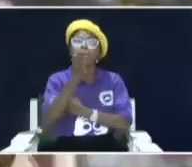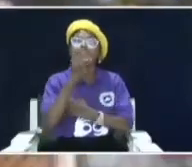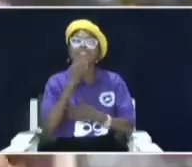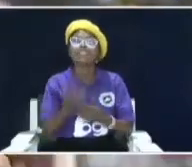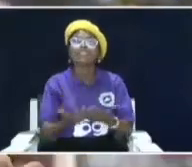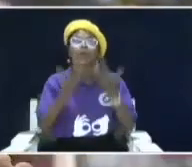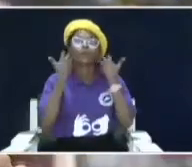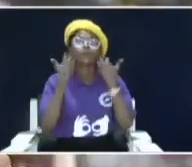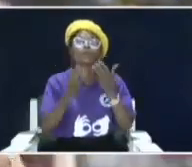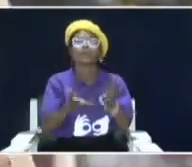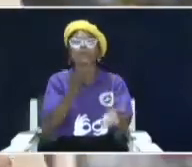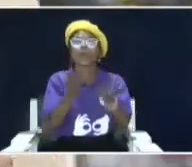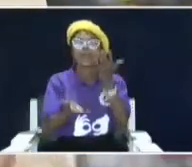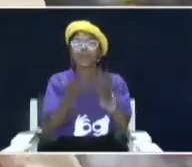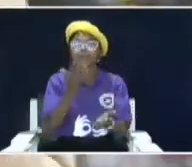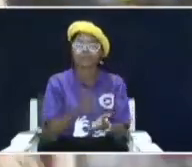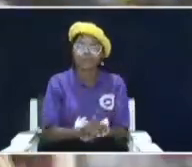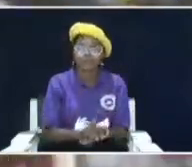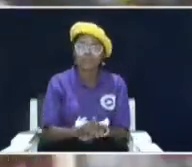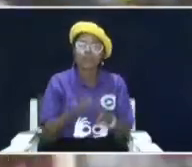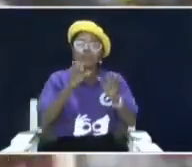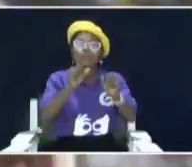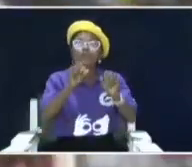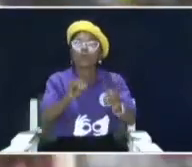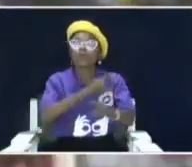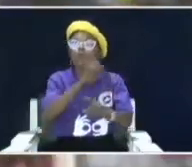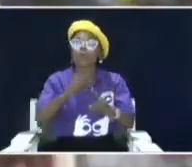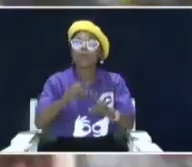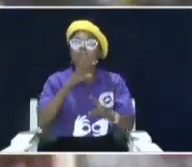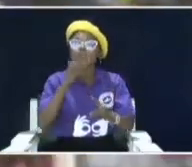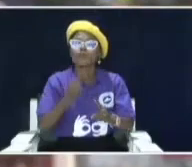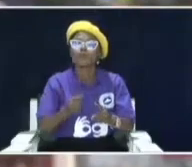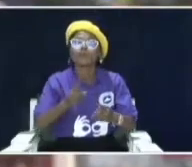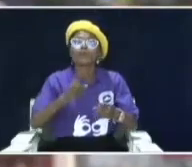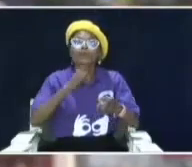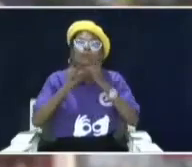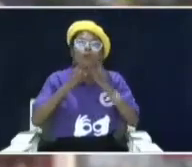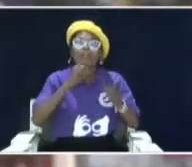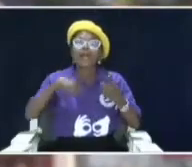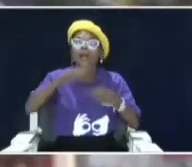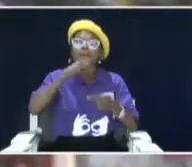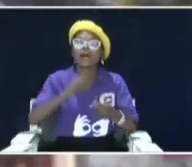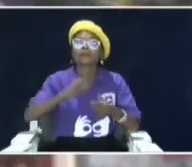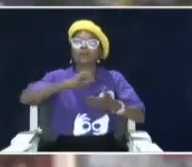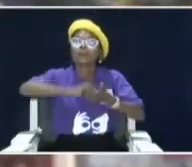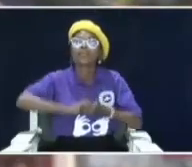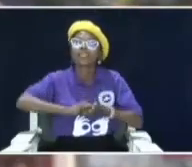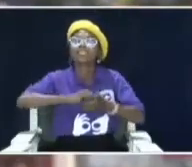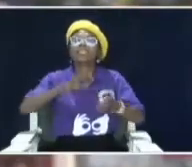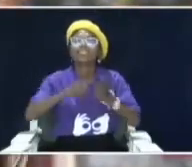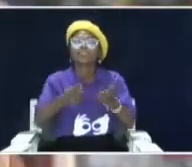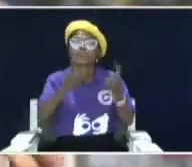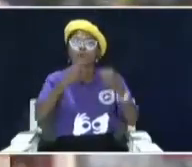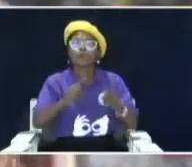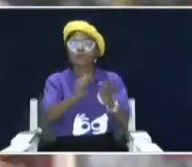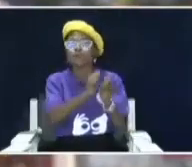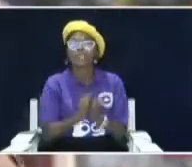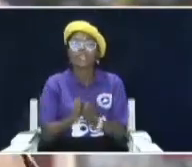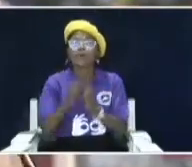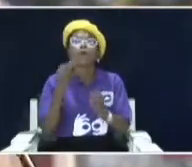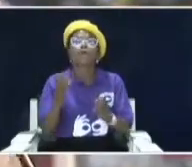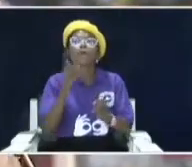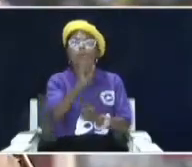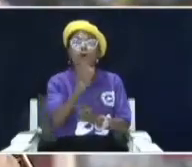fire. So when you talk about partnership, it is the coming together of one or more